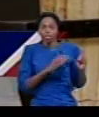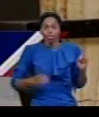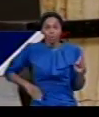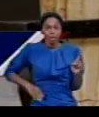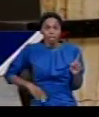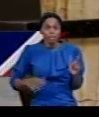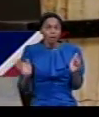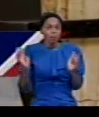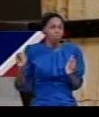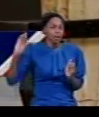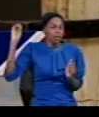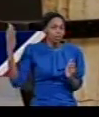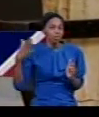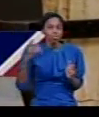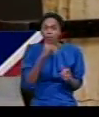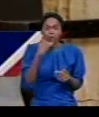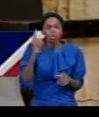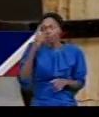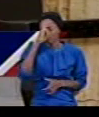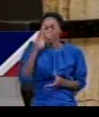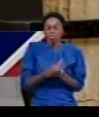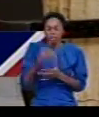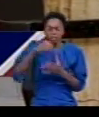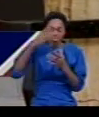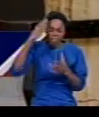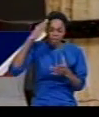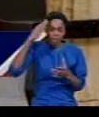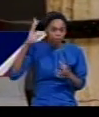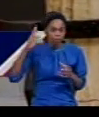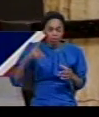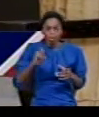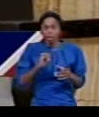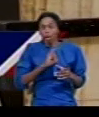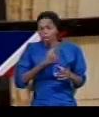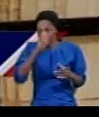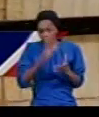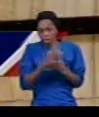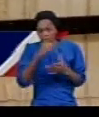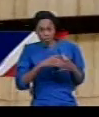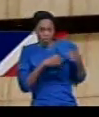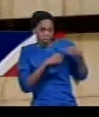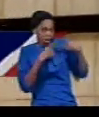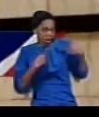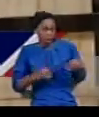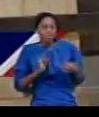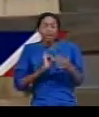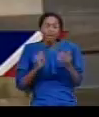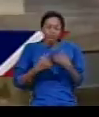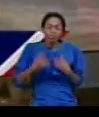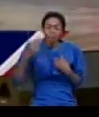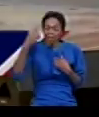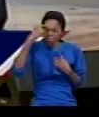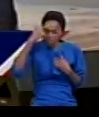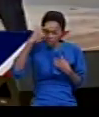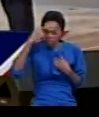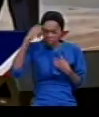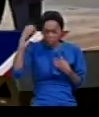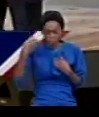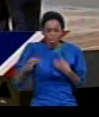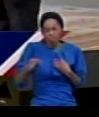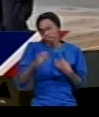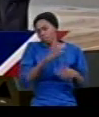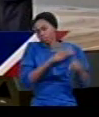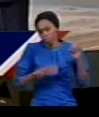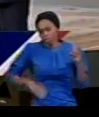not just that I believe in the head, I believe in the heart, and now I have the mind of Christ. The